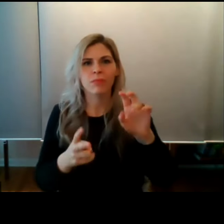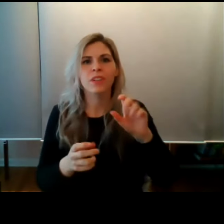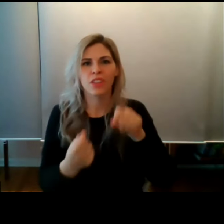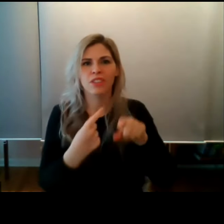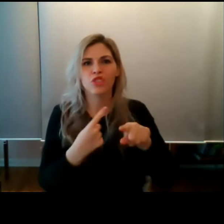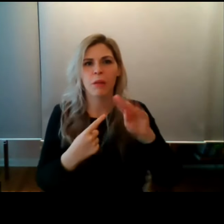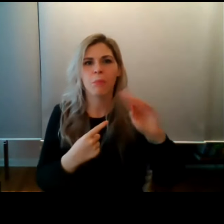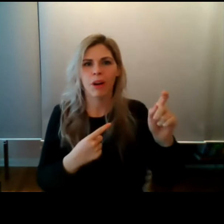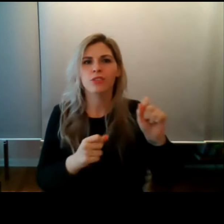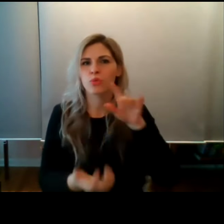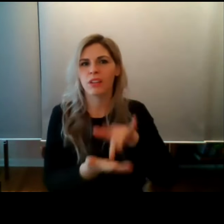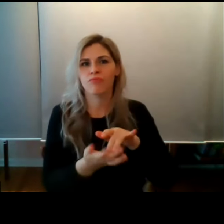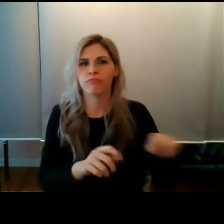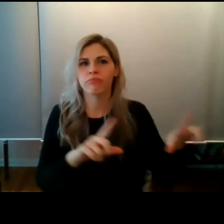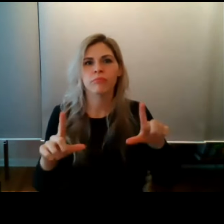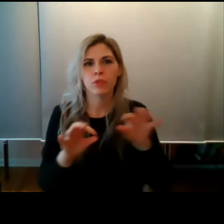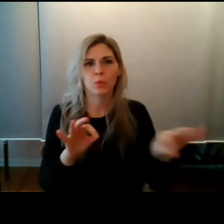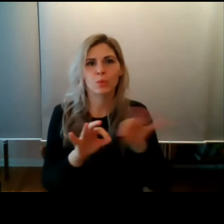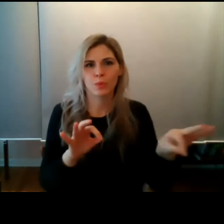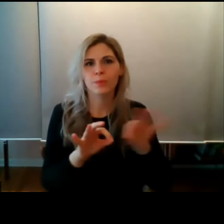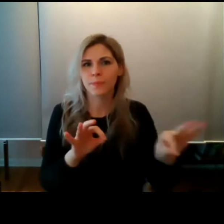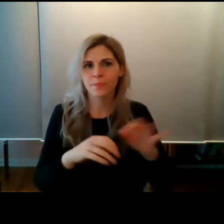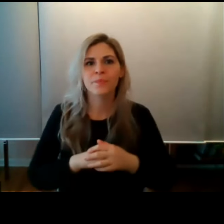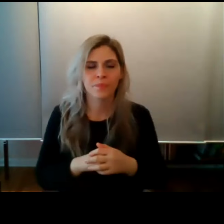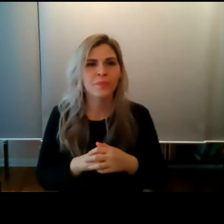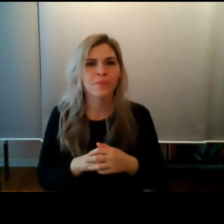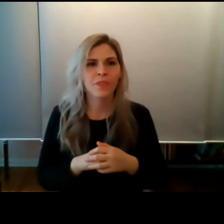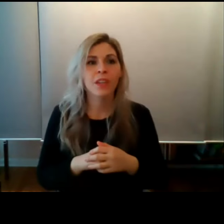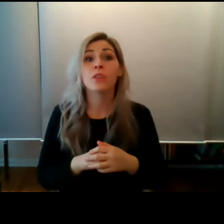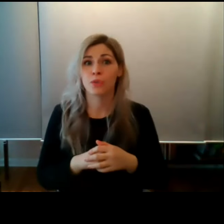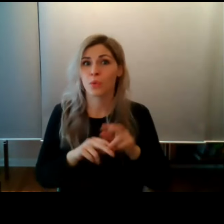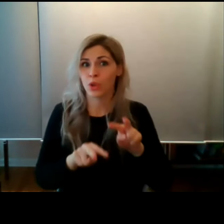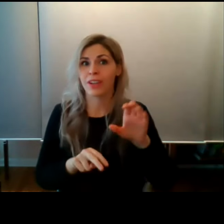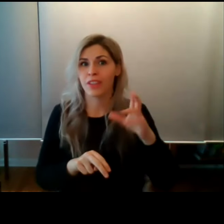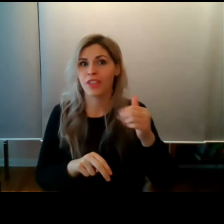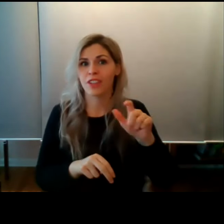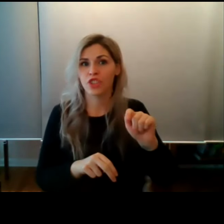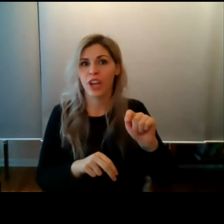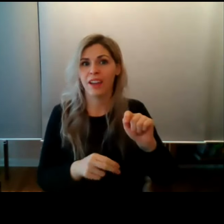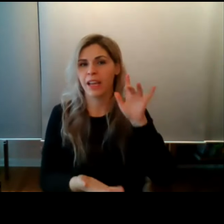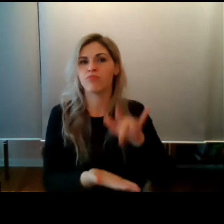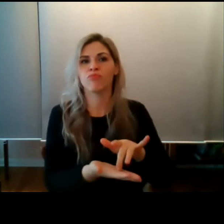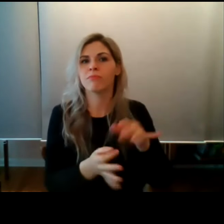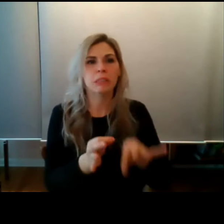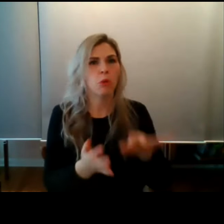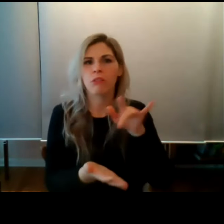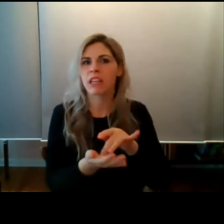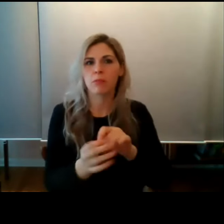box now. So to access captioning, go to the chat and simply click on the link.